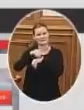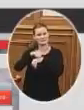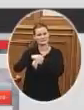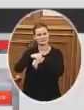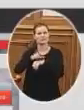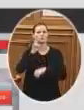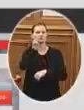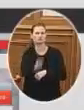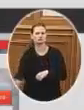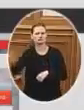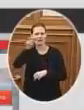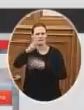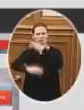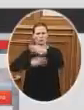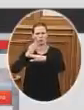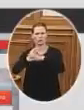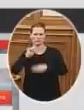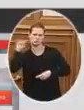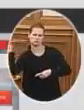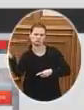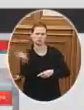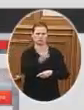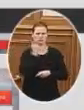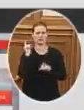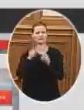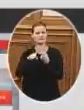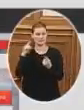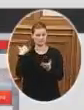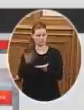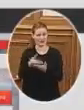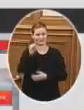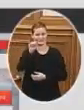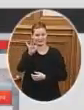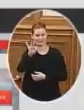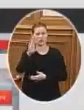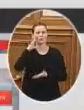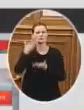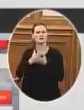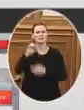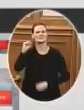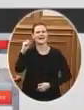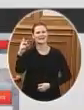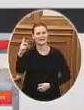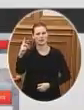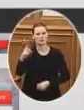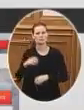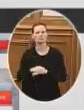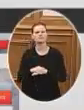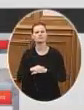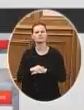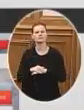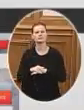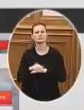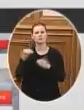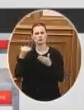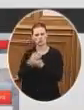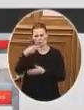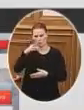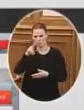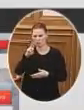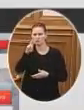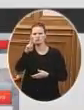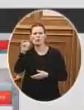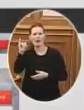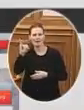before they come to San Francisco in 2012. They will include stops such as San Diego, Venice, Newport, Rhode Island,